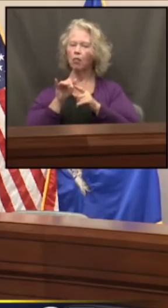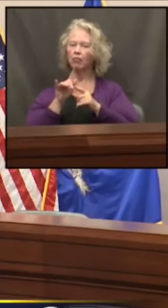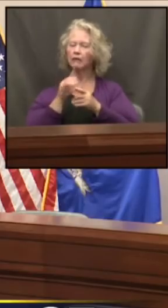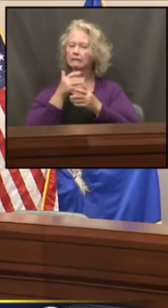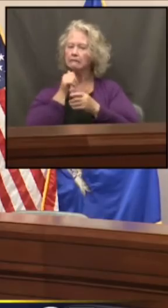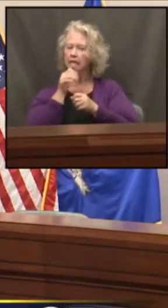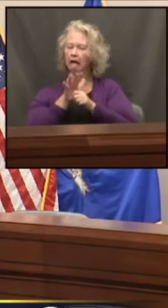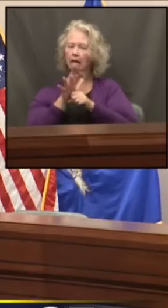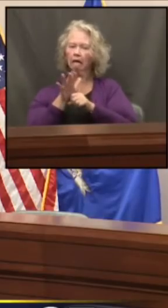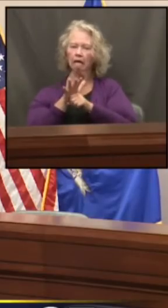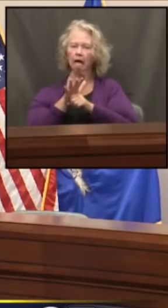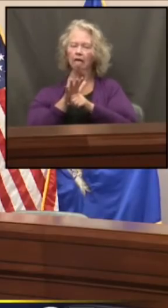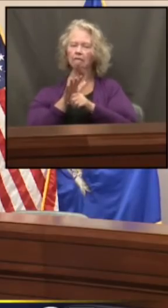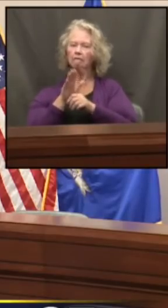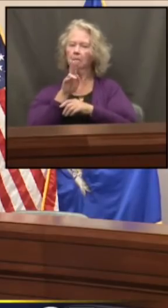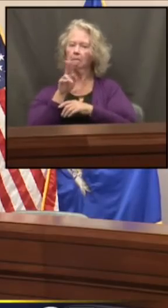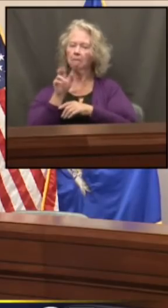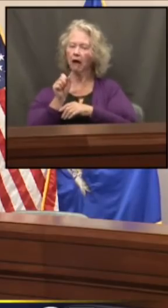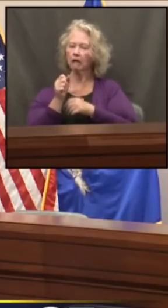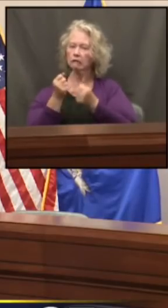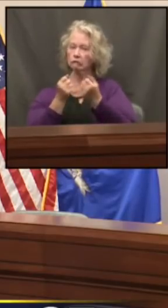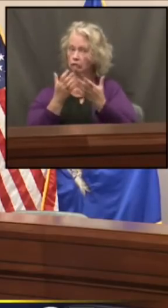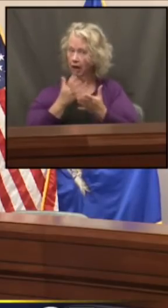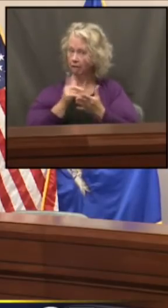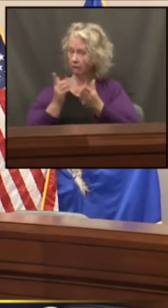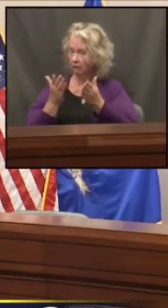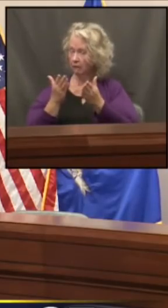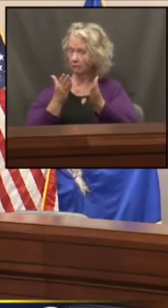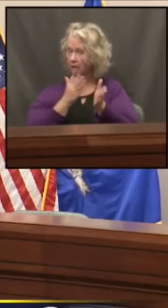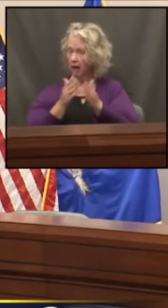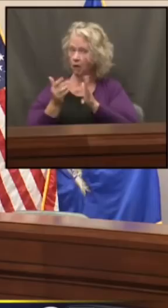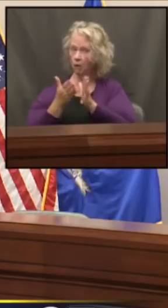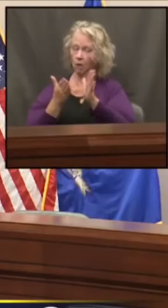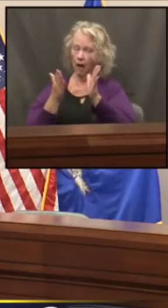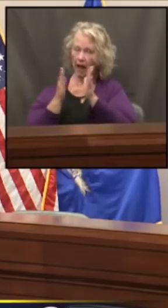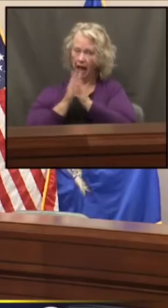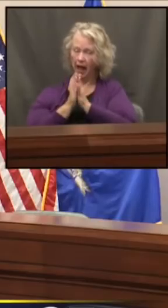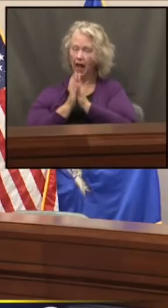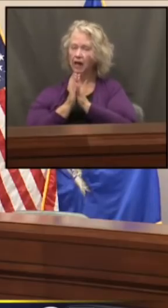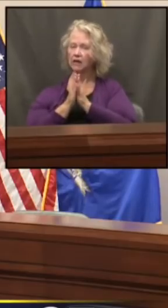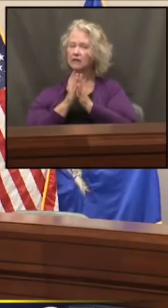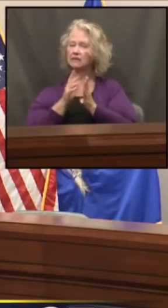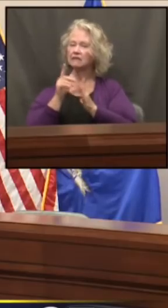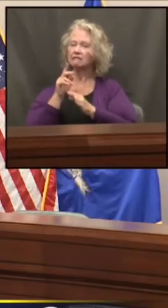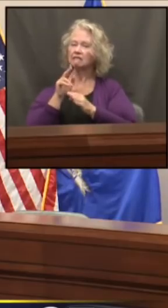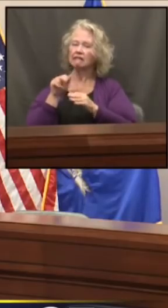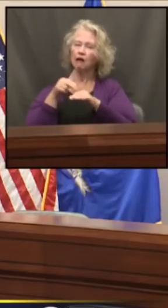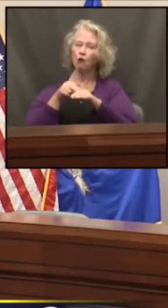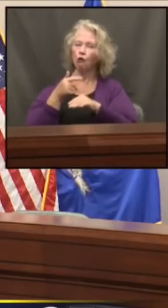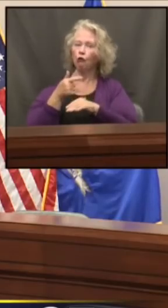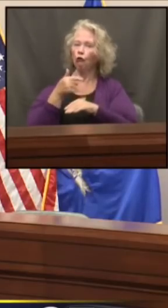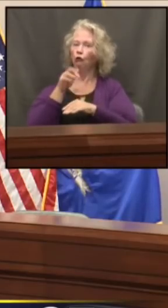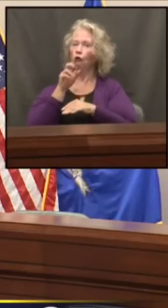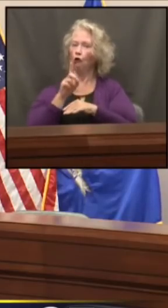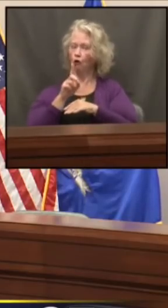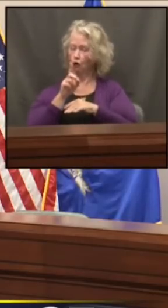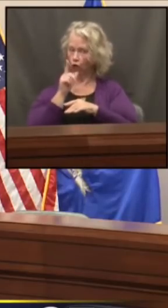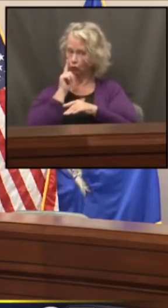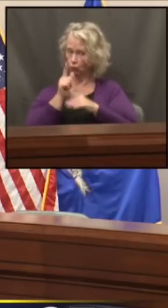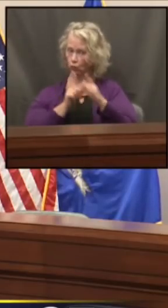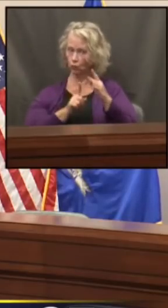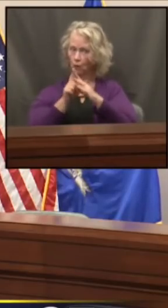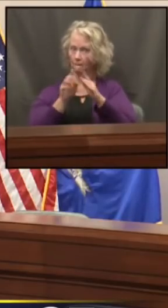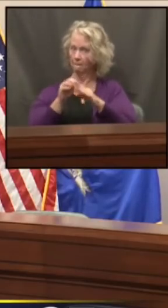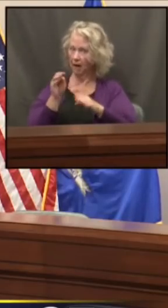be asking the National Guard to step in on Monday? We're hearing hundreds of drivers are not going to be continuing